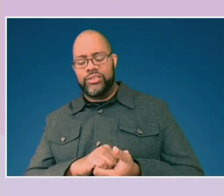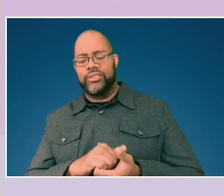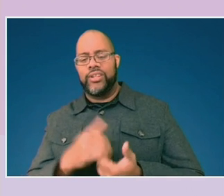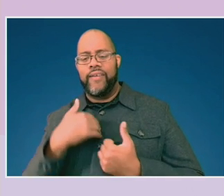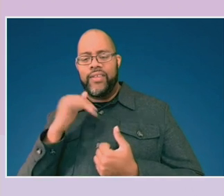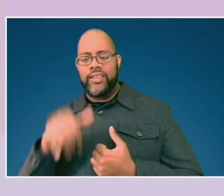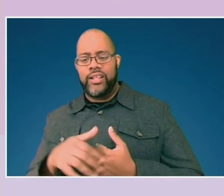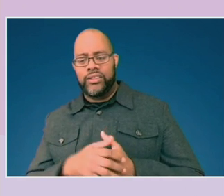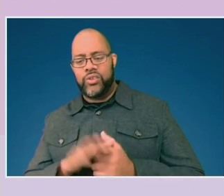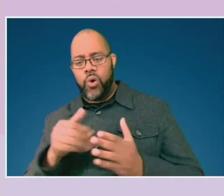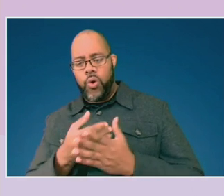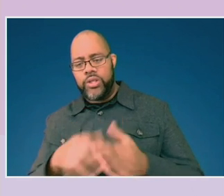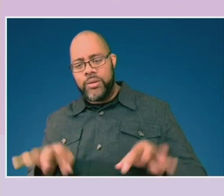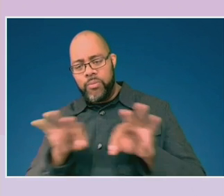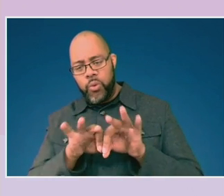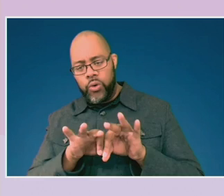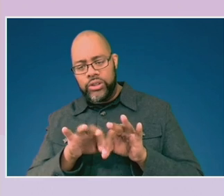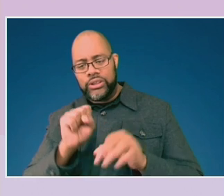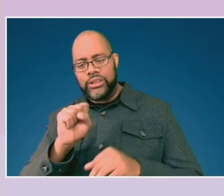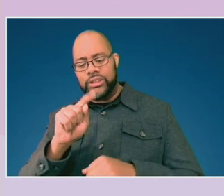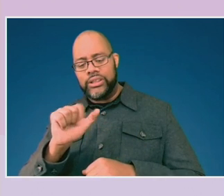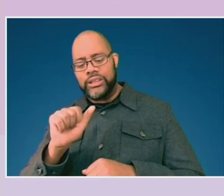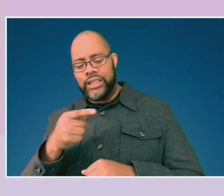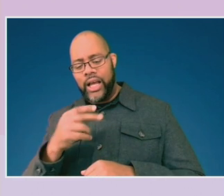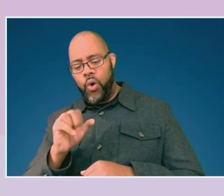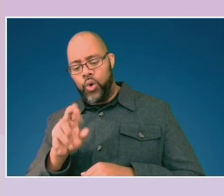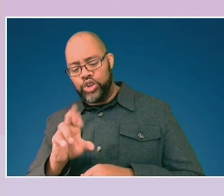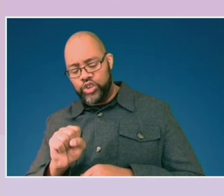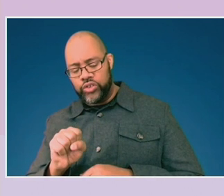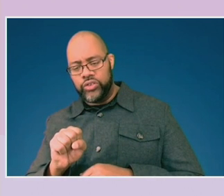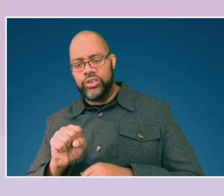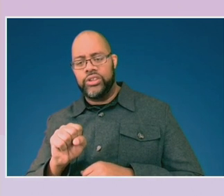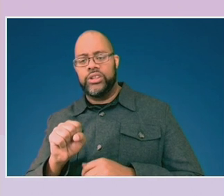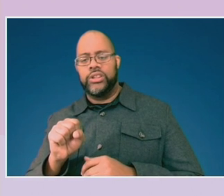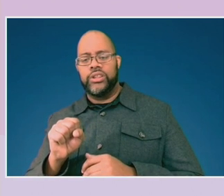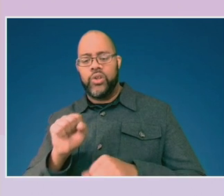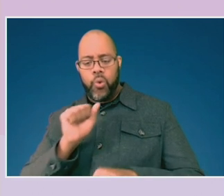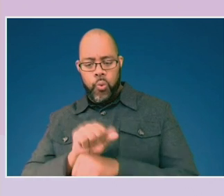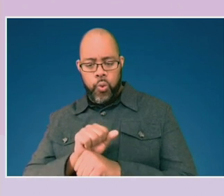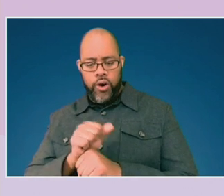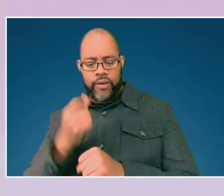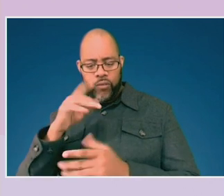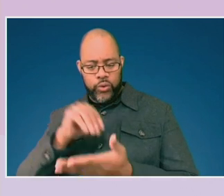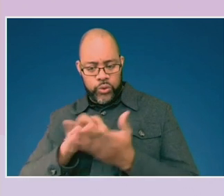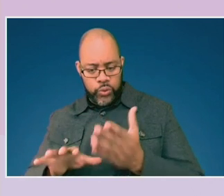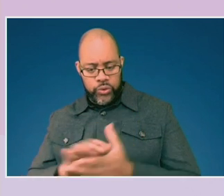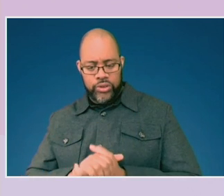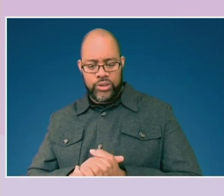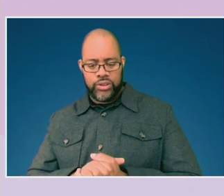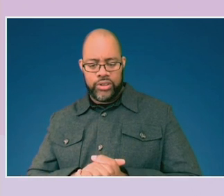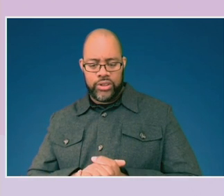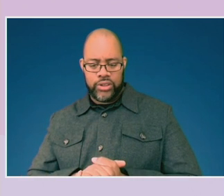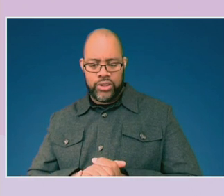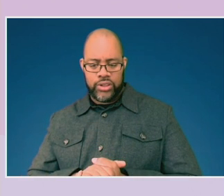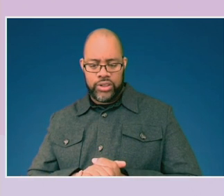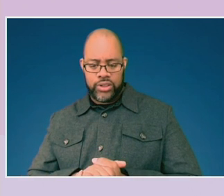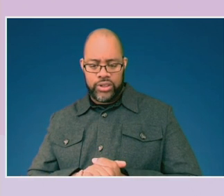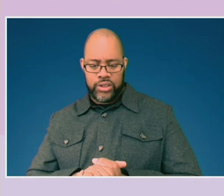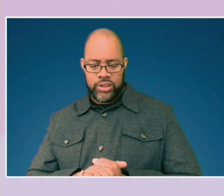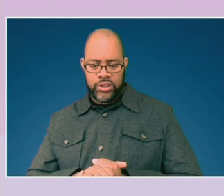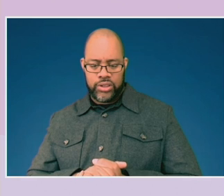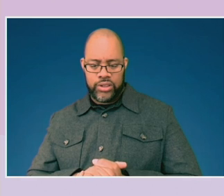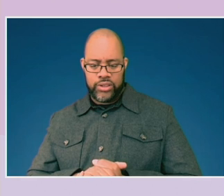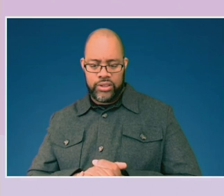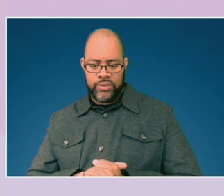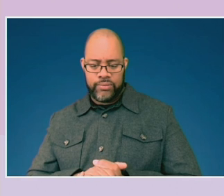the important stakeholders in unison working for the students has really been paramount for our